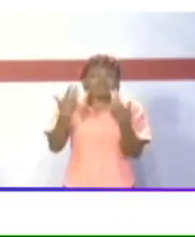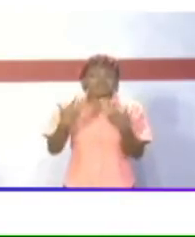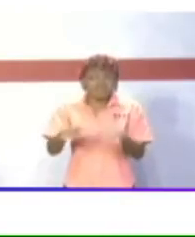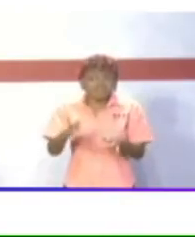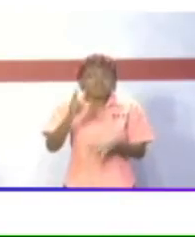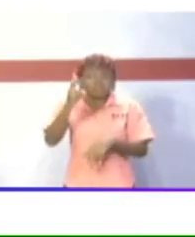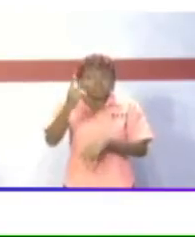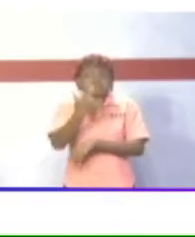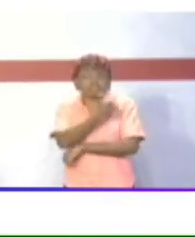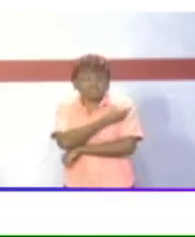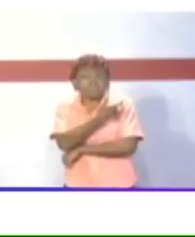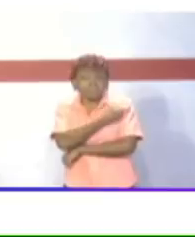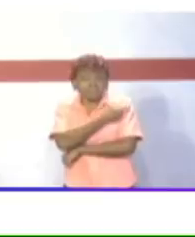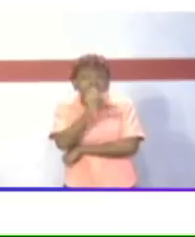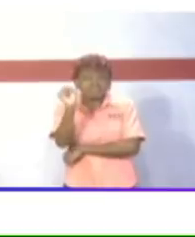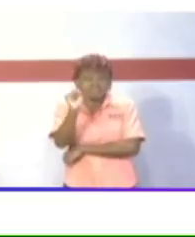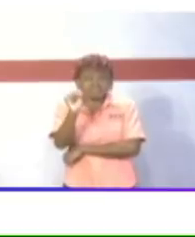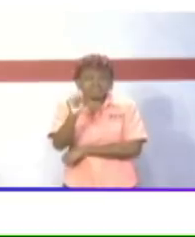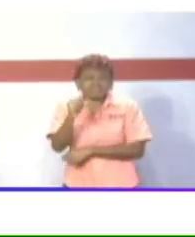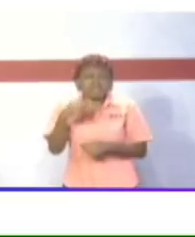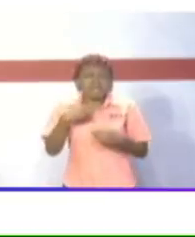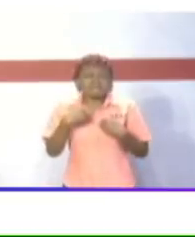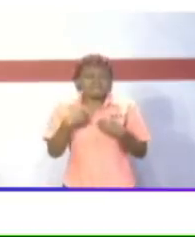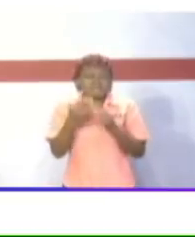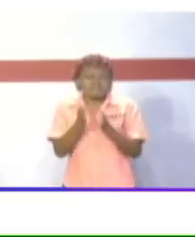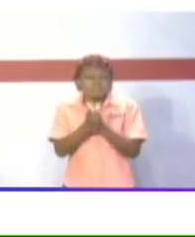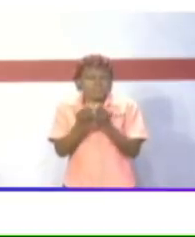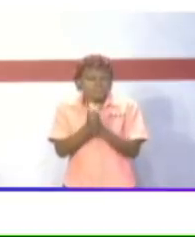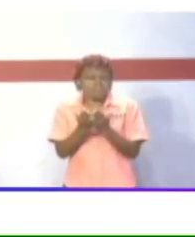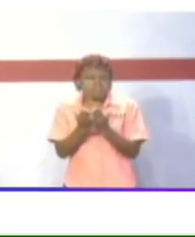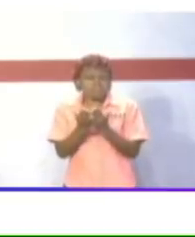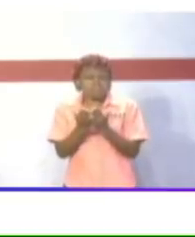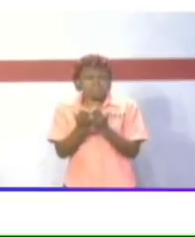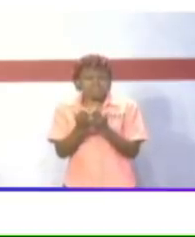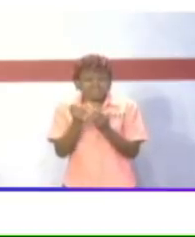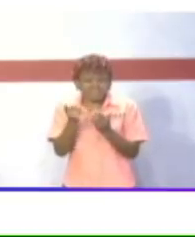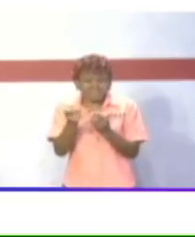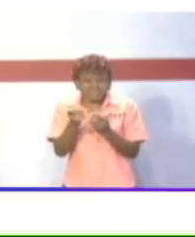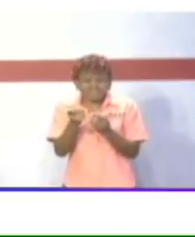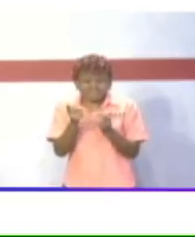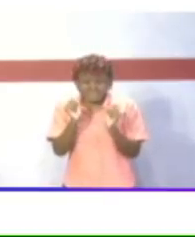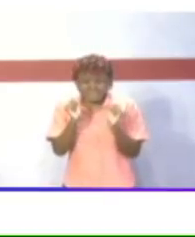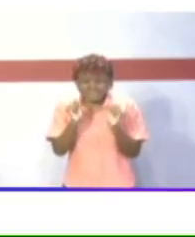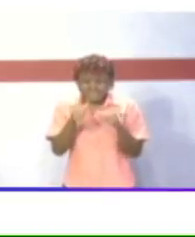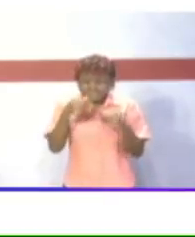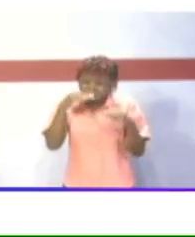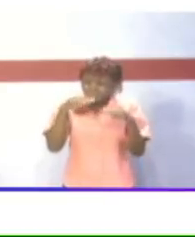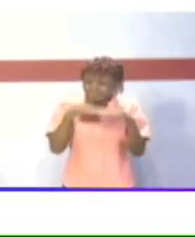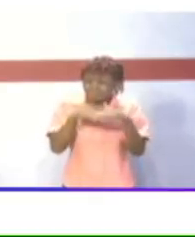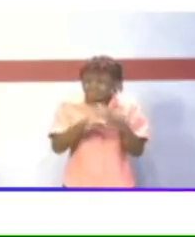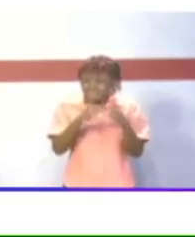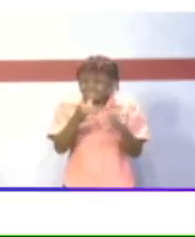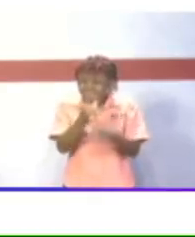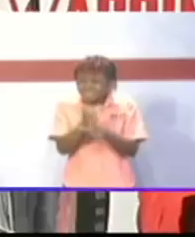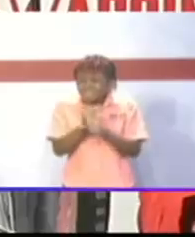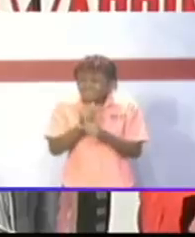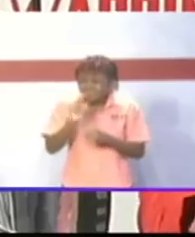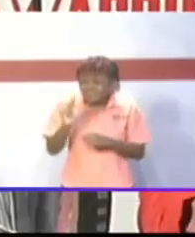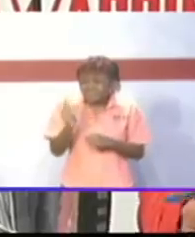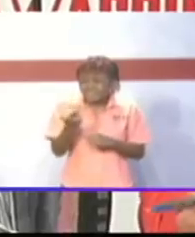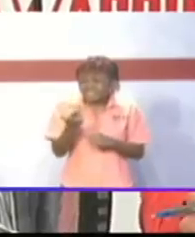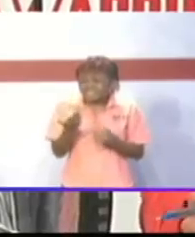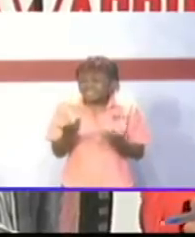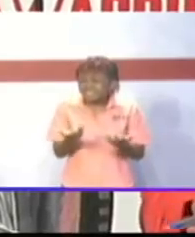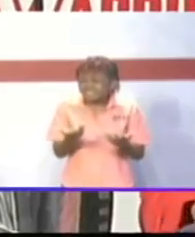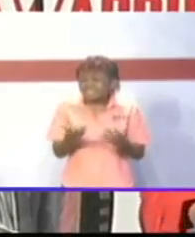their vaccination card, would they still be able to access safe zones even though they're not fully vaccinated until that third dose? Thank you very much. If we could put up